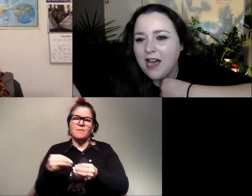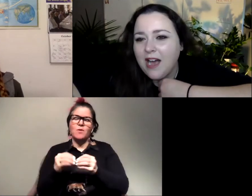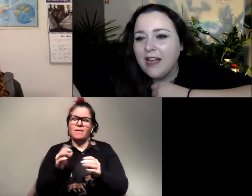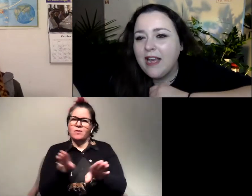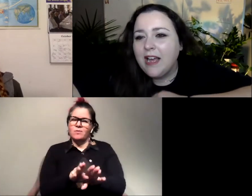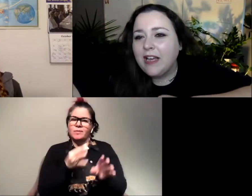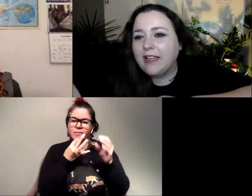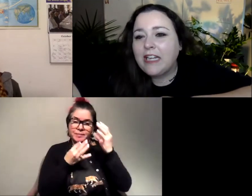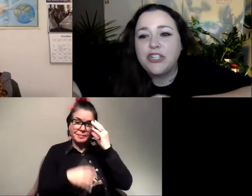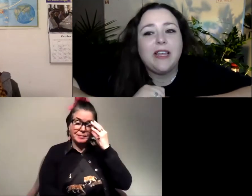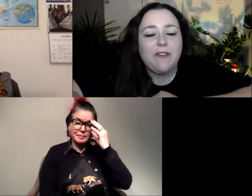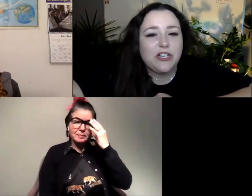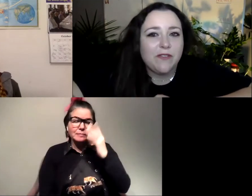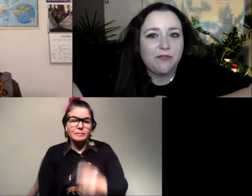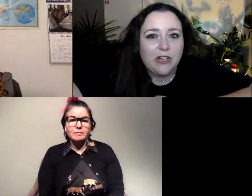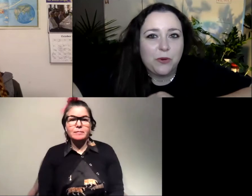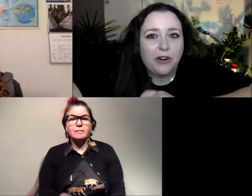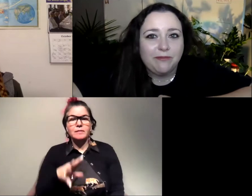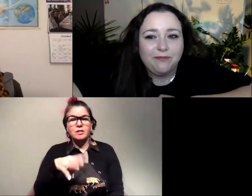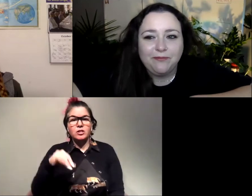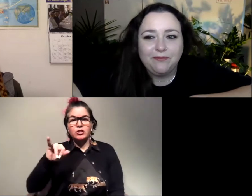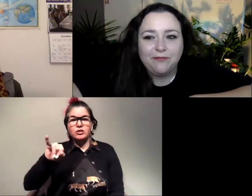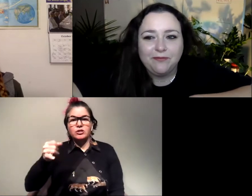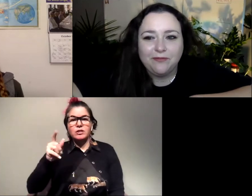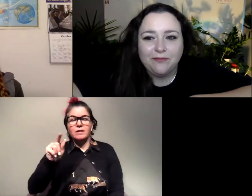is can jellyfish live in fresh water?